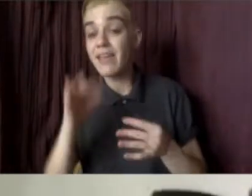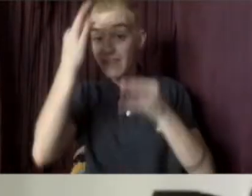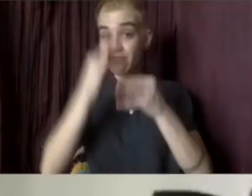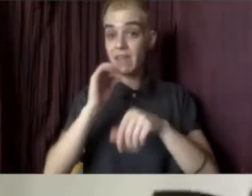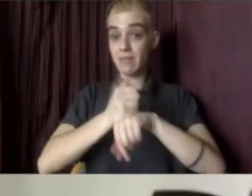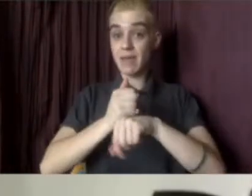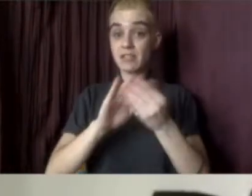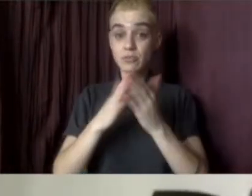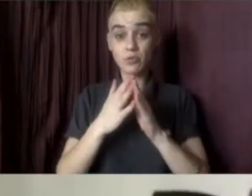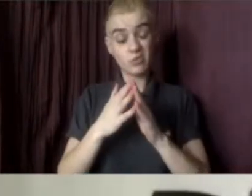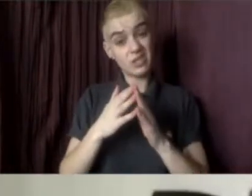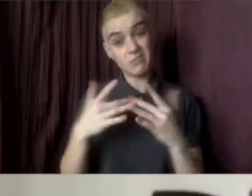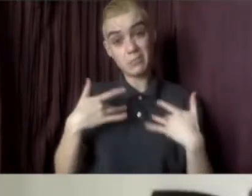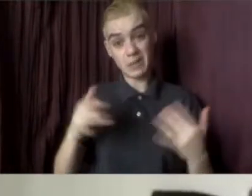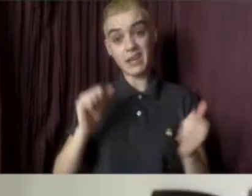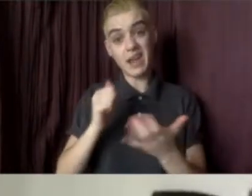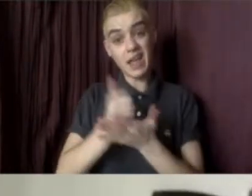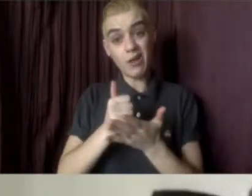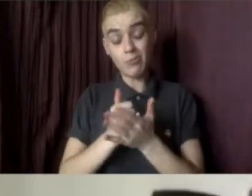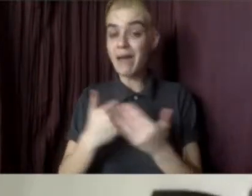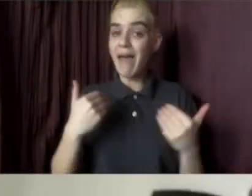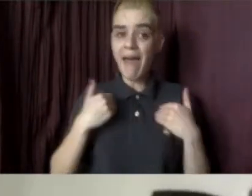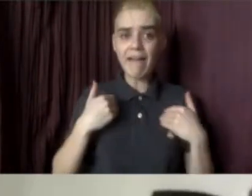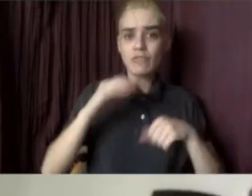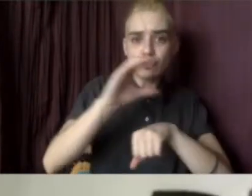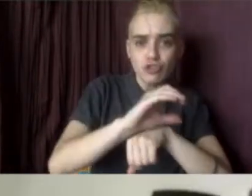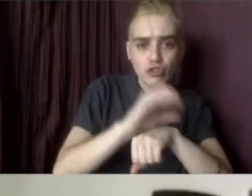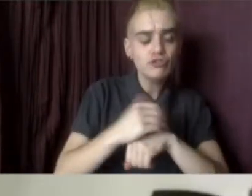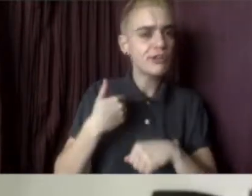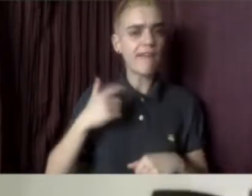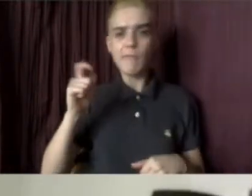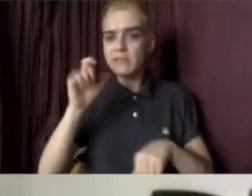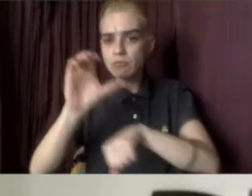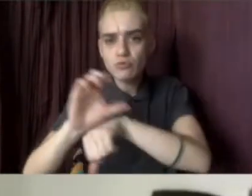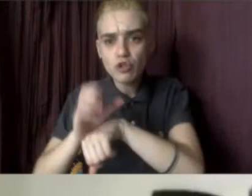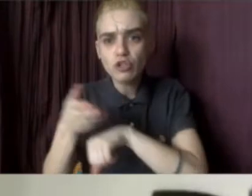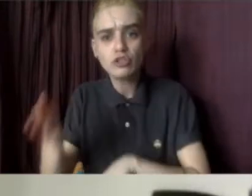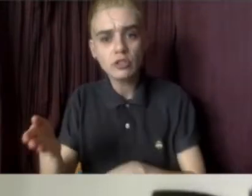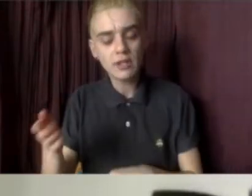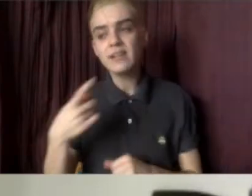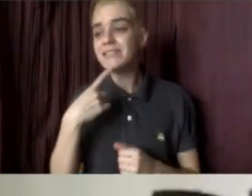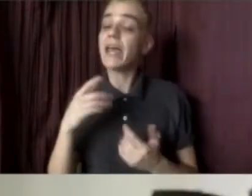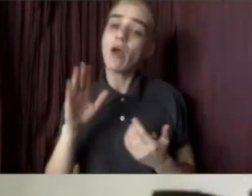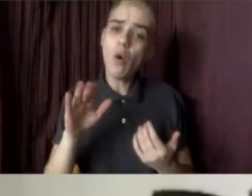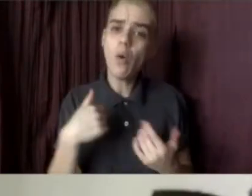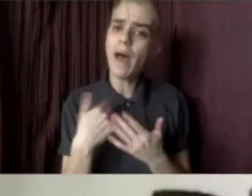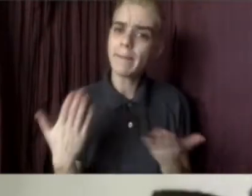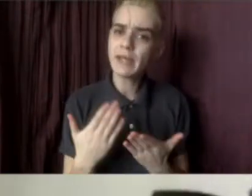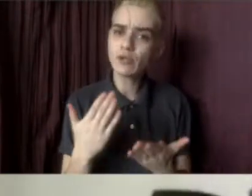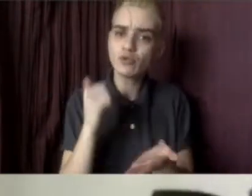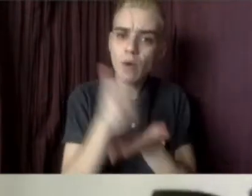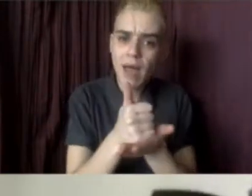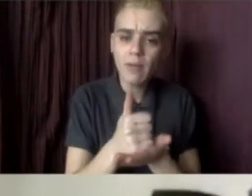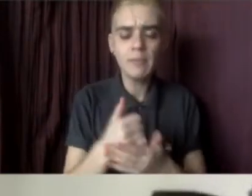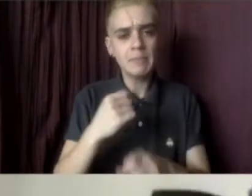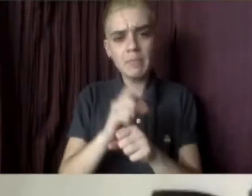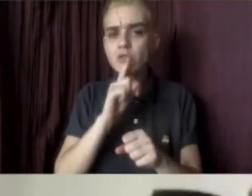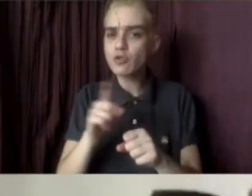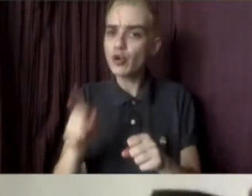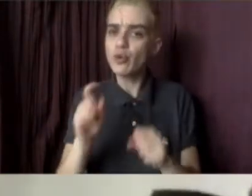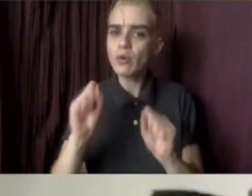And then finally, there are what's called the protection and advocacy programs, which are the civil rights lawyers for people with